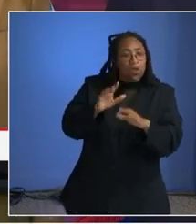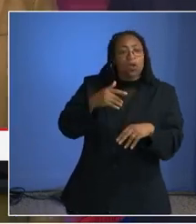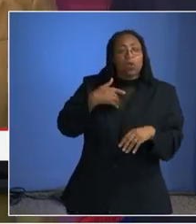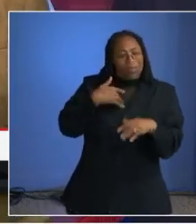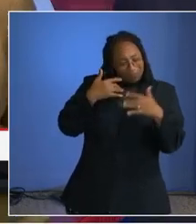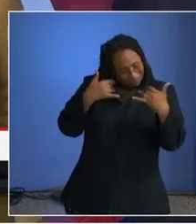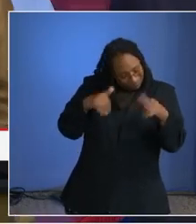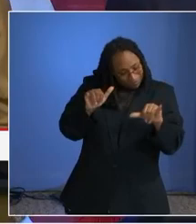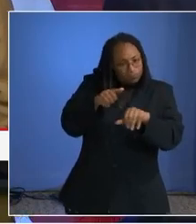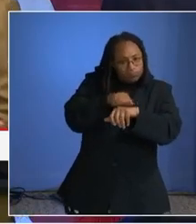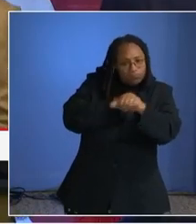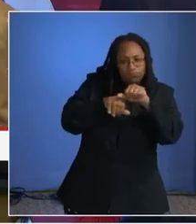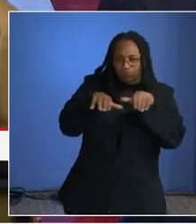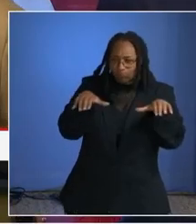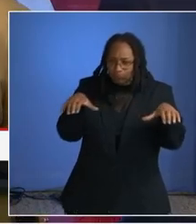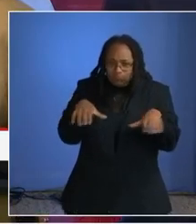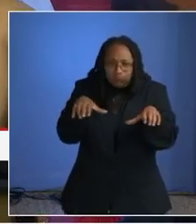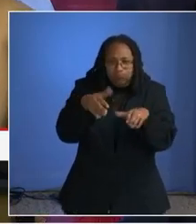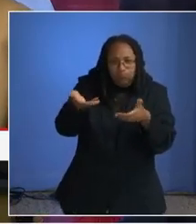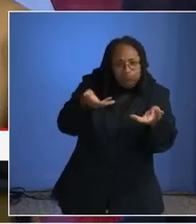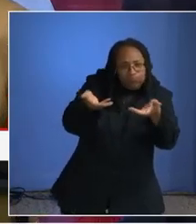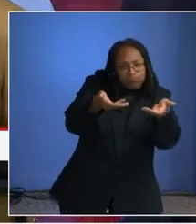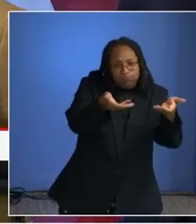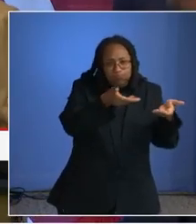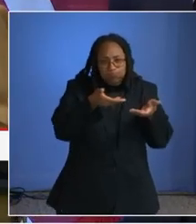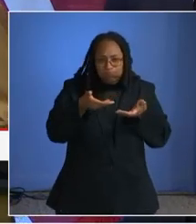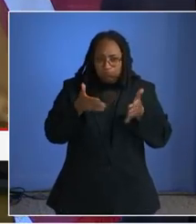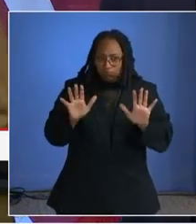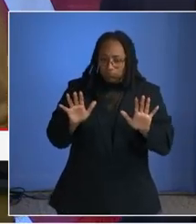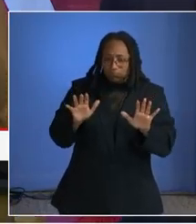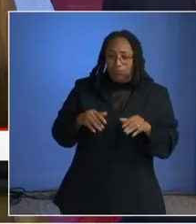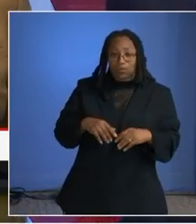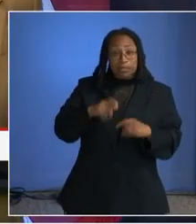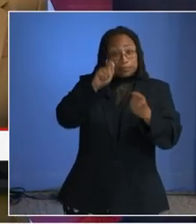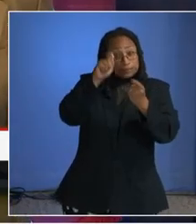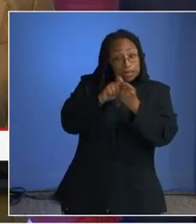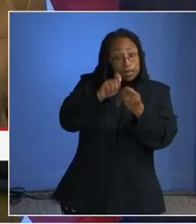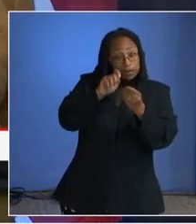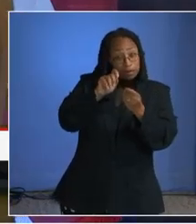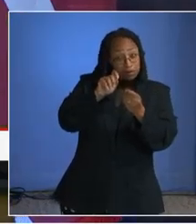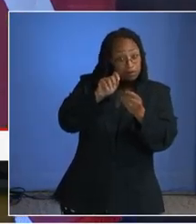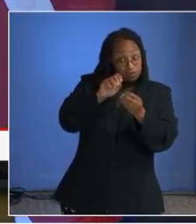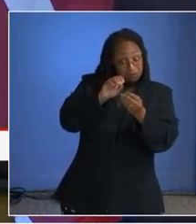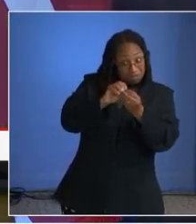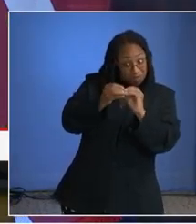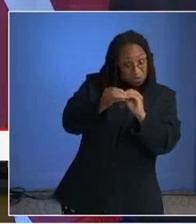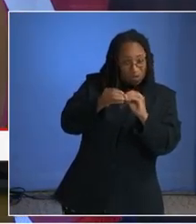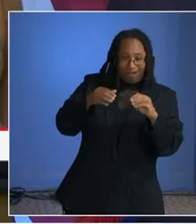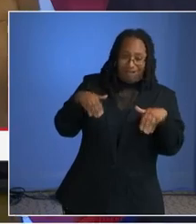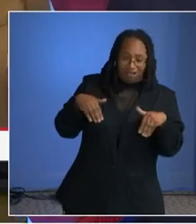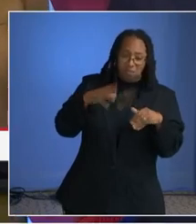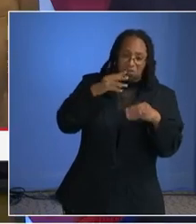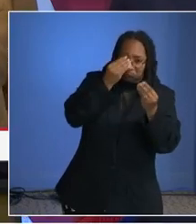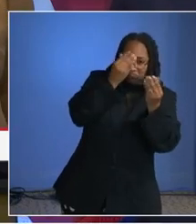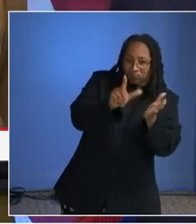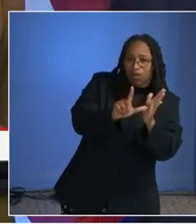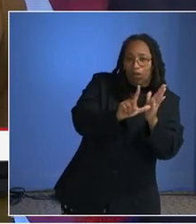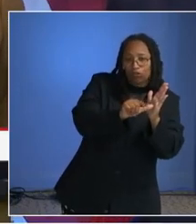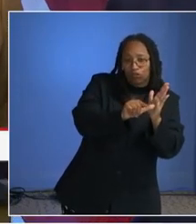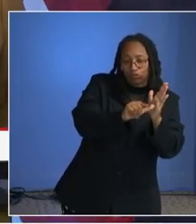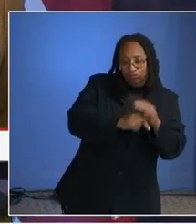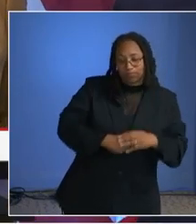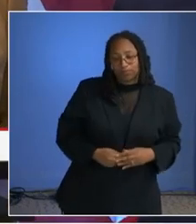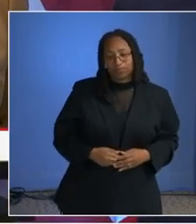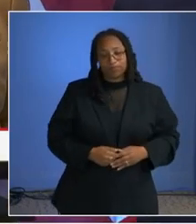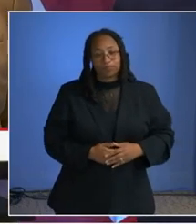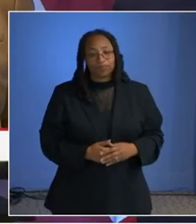Yeah. Paul, if you would talk about teacher recruitment and retention strategies. Yes. Thank you, Mayor. Good morning, everyone. I'm Paul Kine,